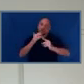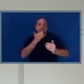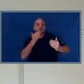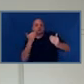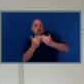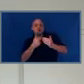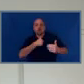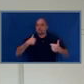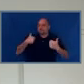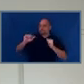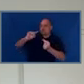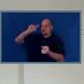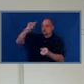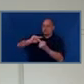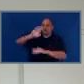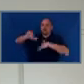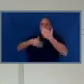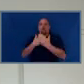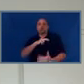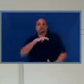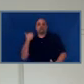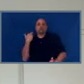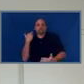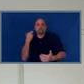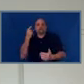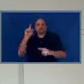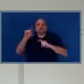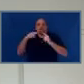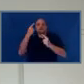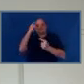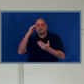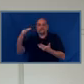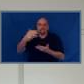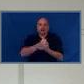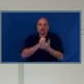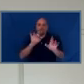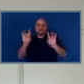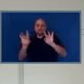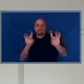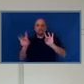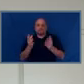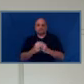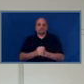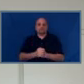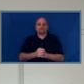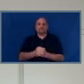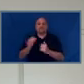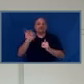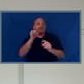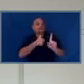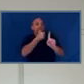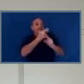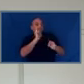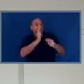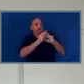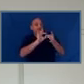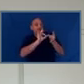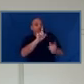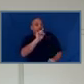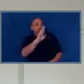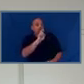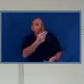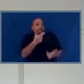risks associated with gathering the sample from Bennu. Even though you mentioned, Lauren, it was more challenging than we were